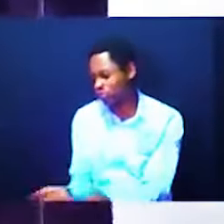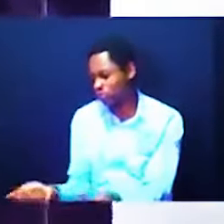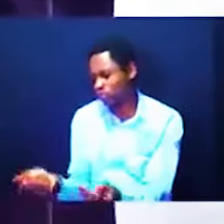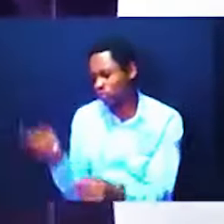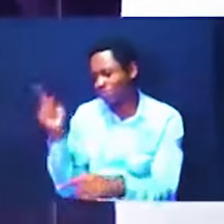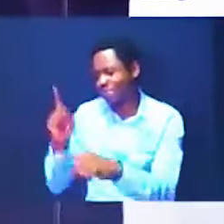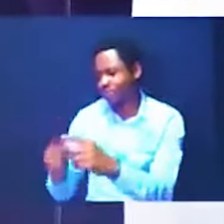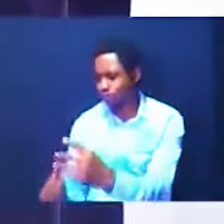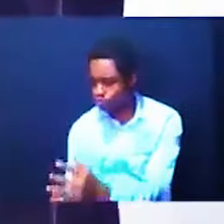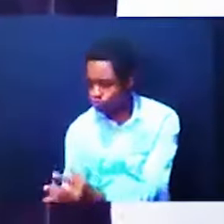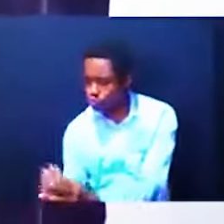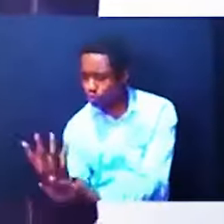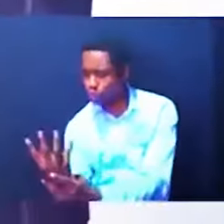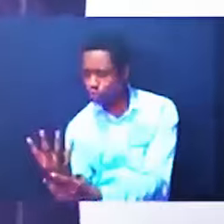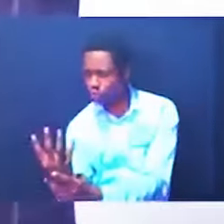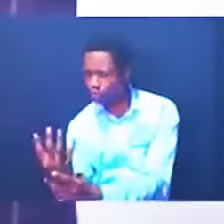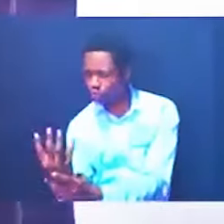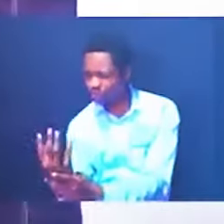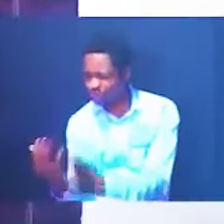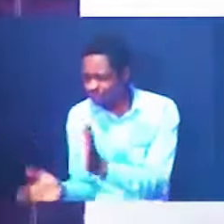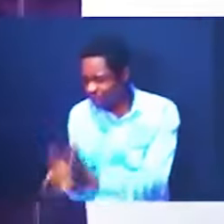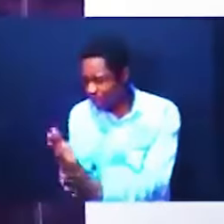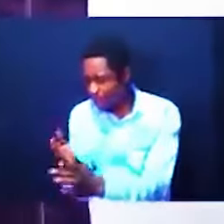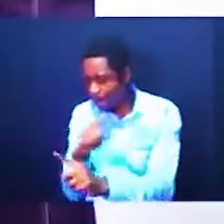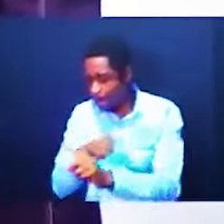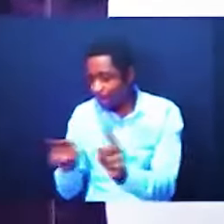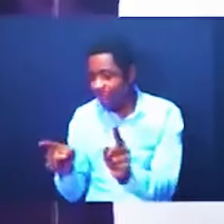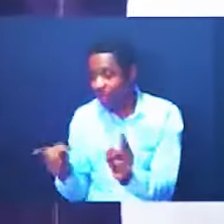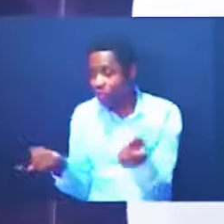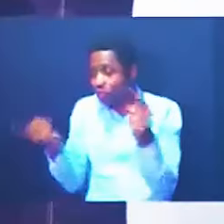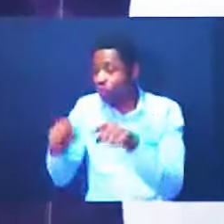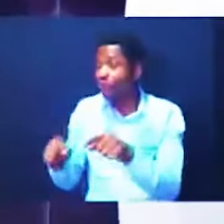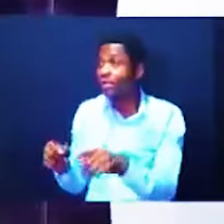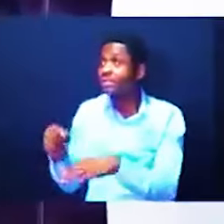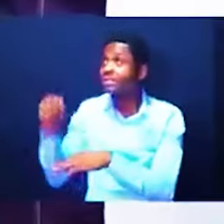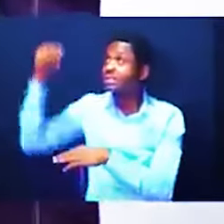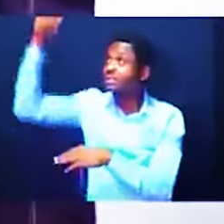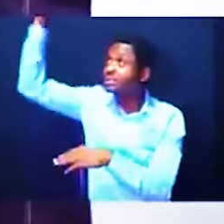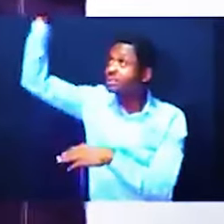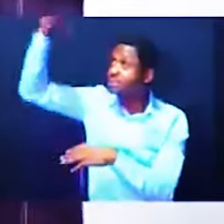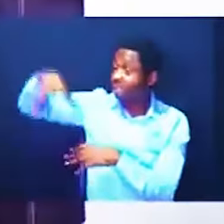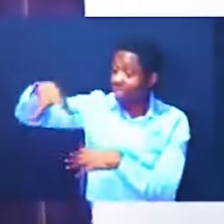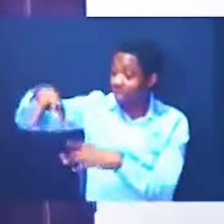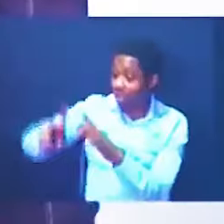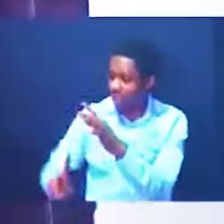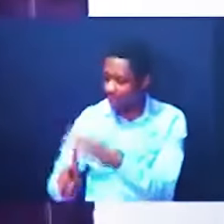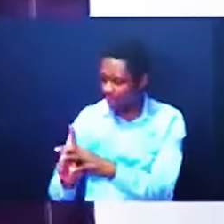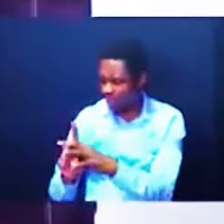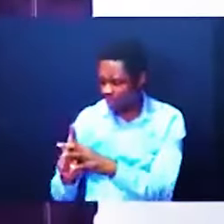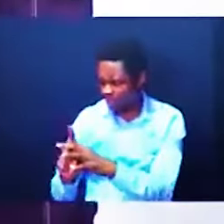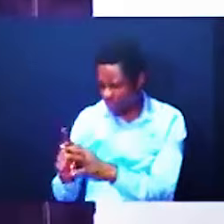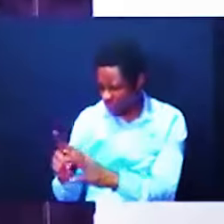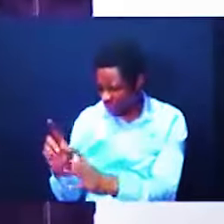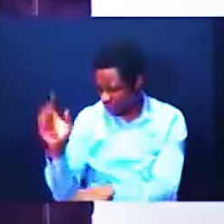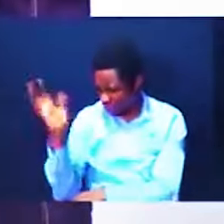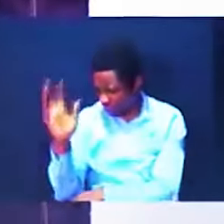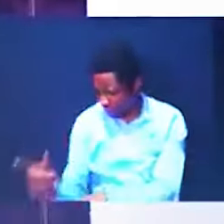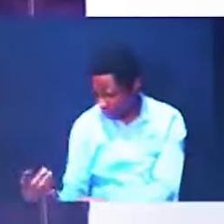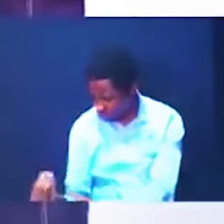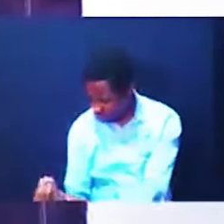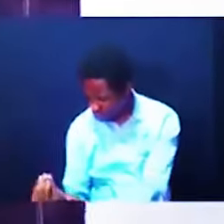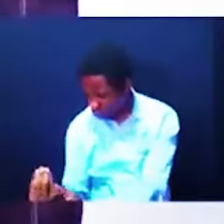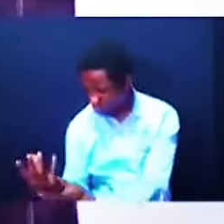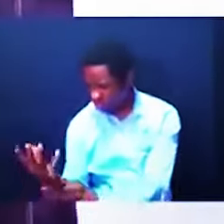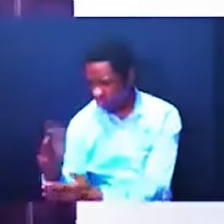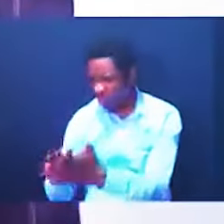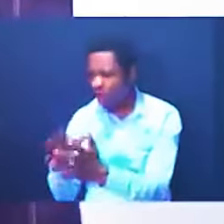when the sun came up, the plants were scorched. And they